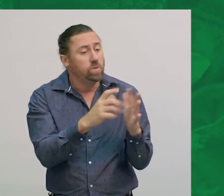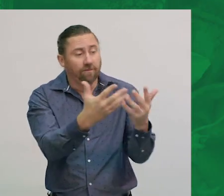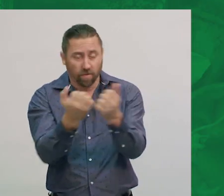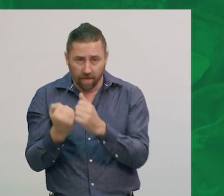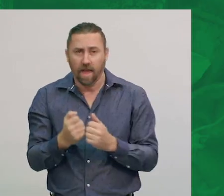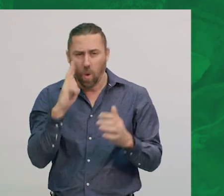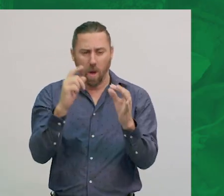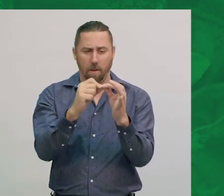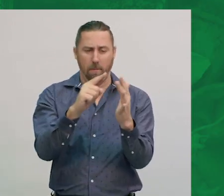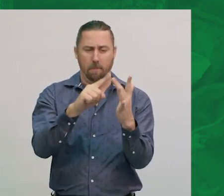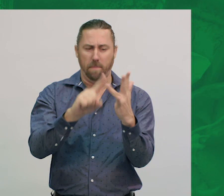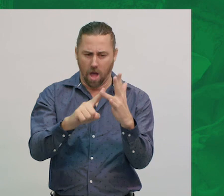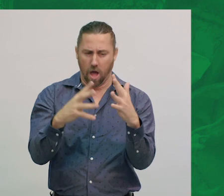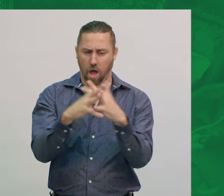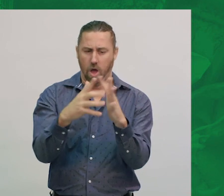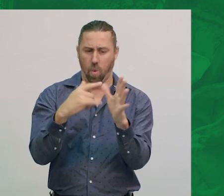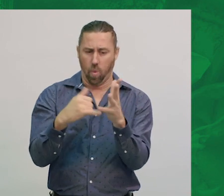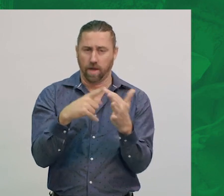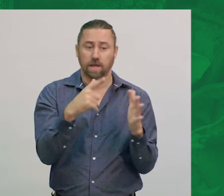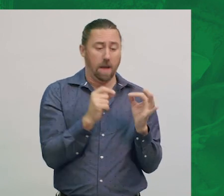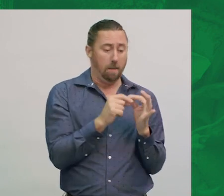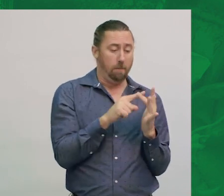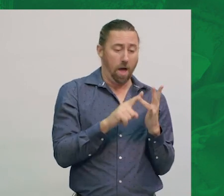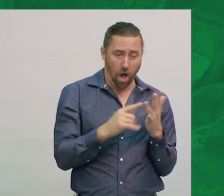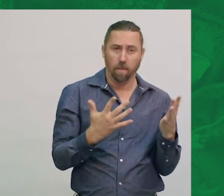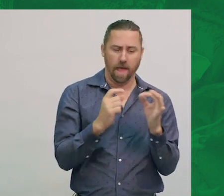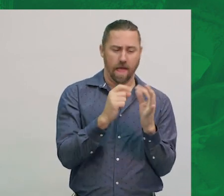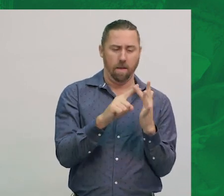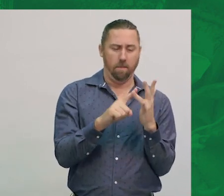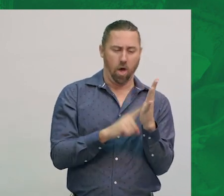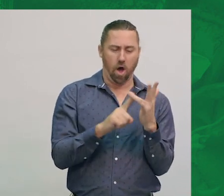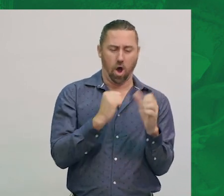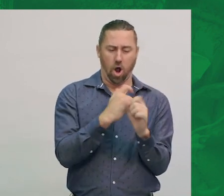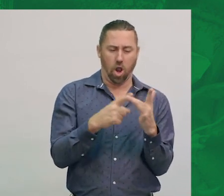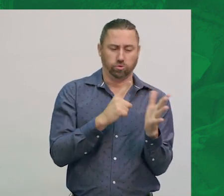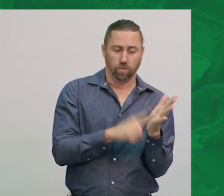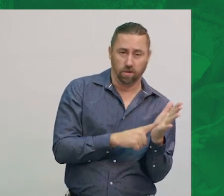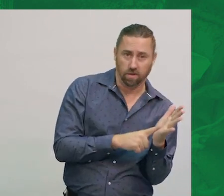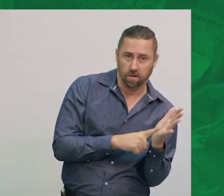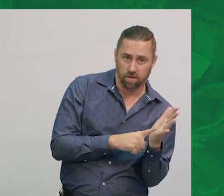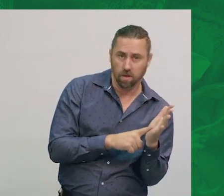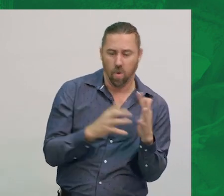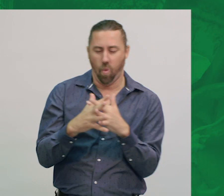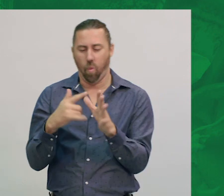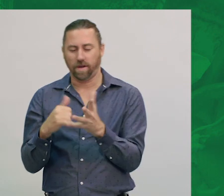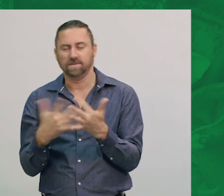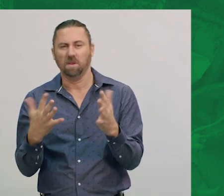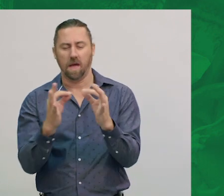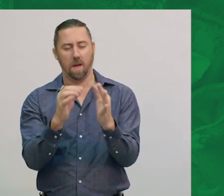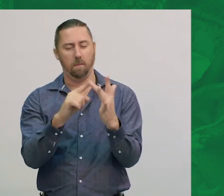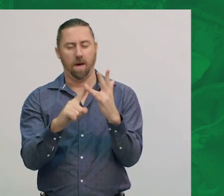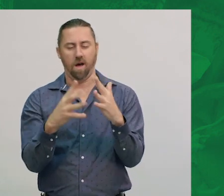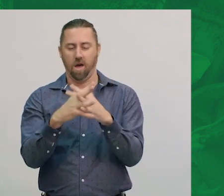as bio-waste. Bio means biological, so bio-waste means biological waste.